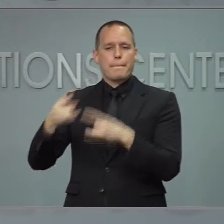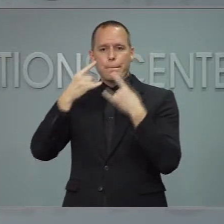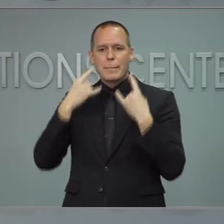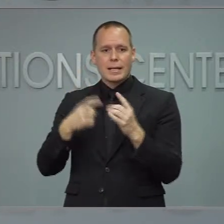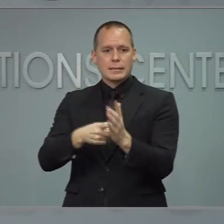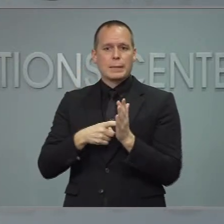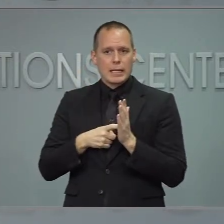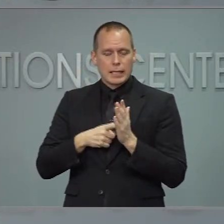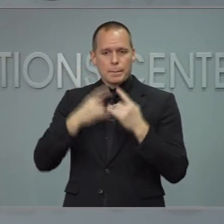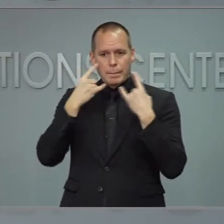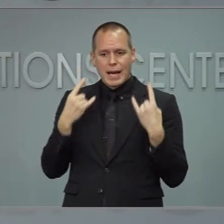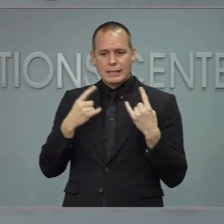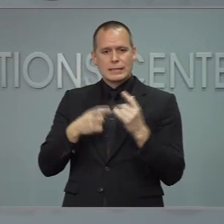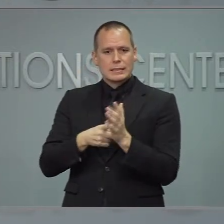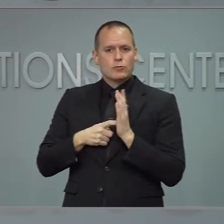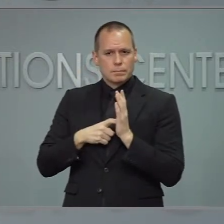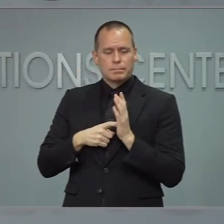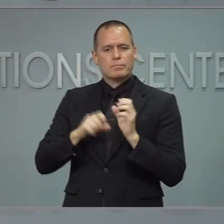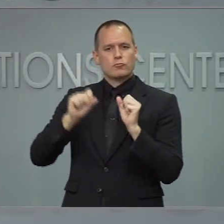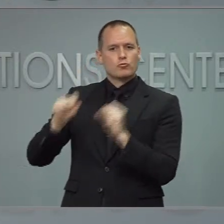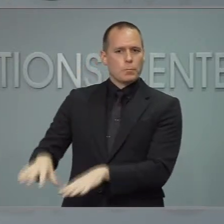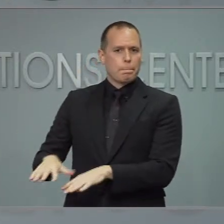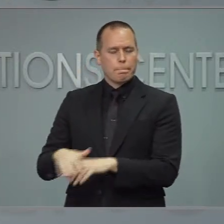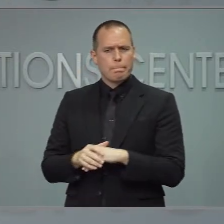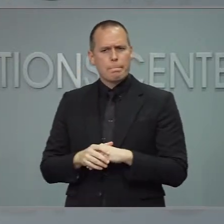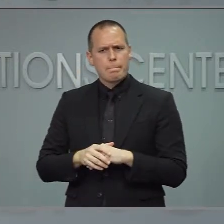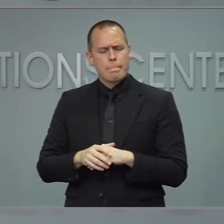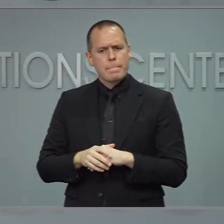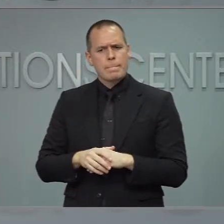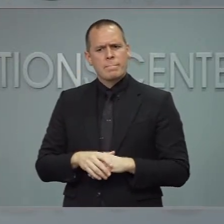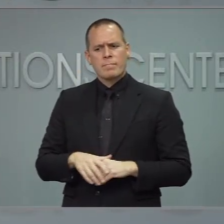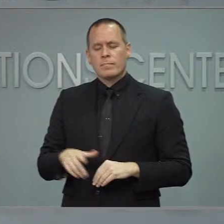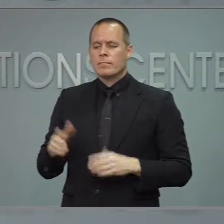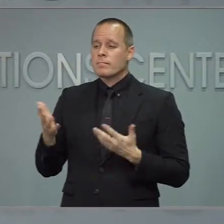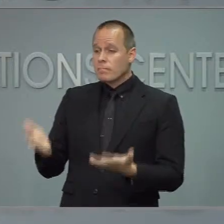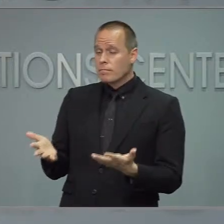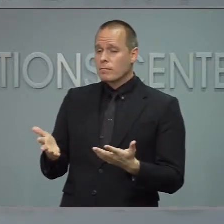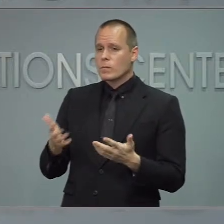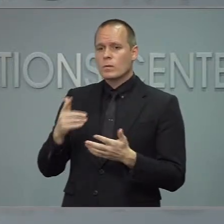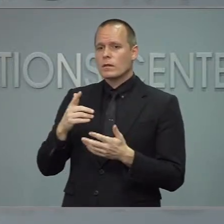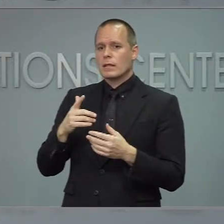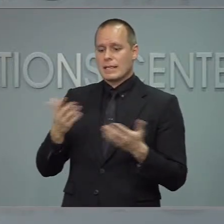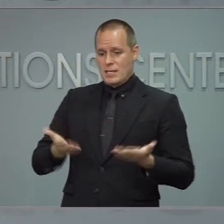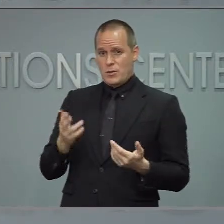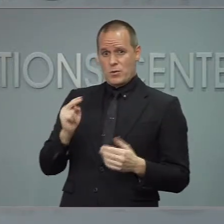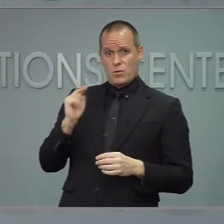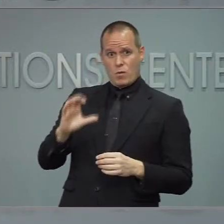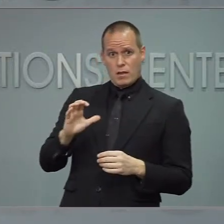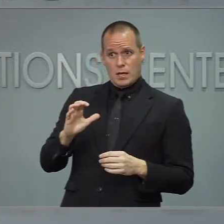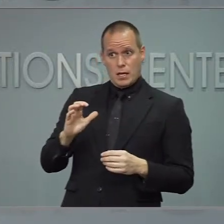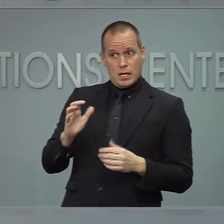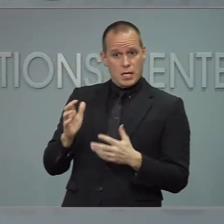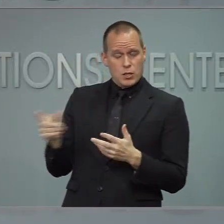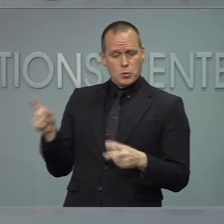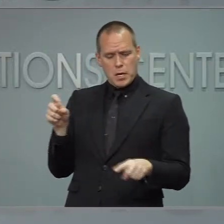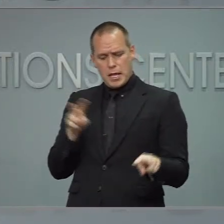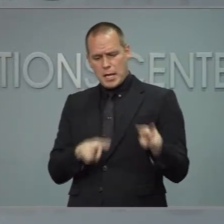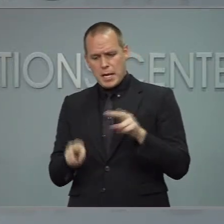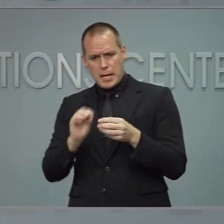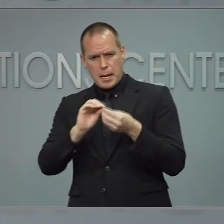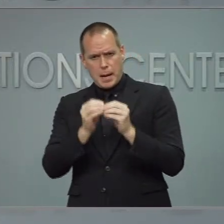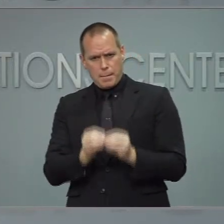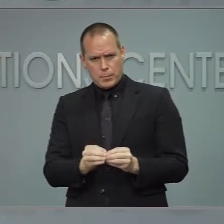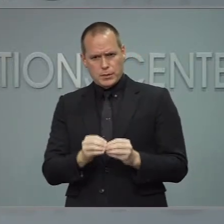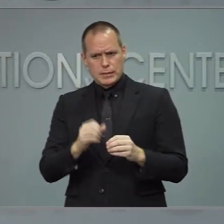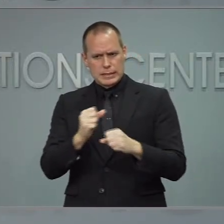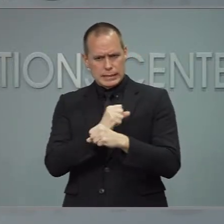certain number or one of our metrics that you're looking at when you think North Carolina may make those changes?